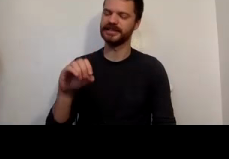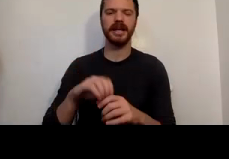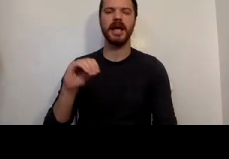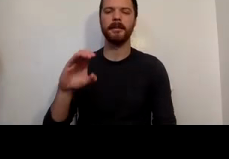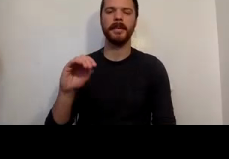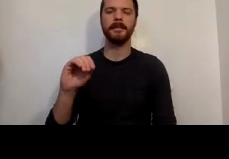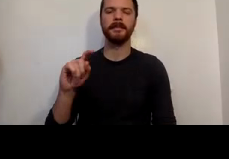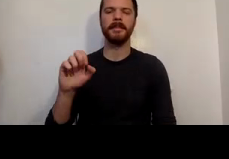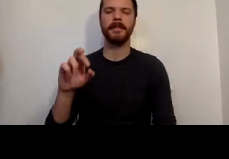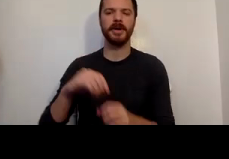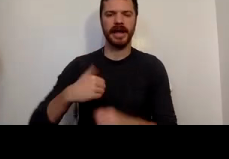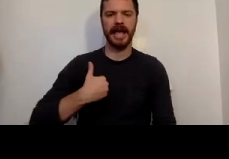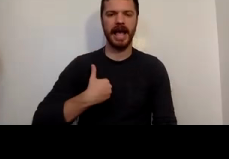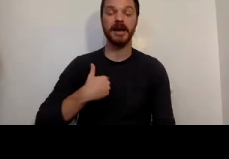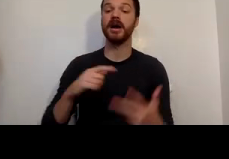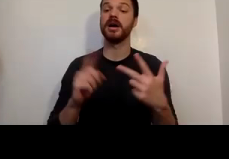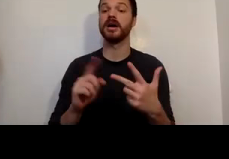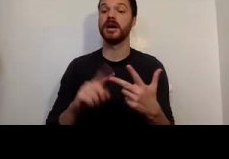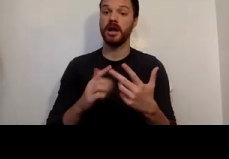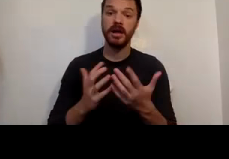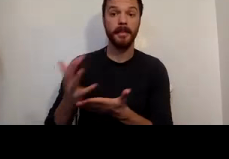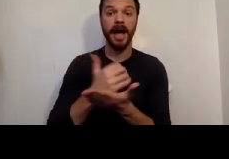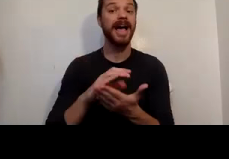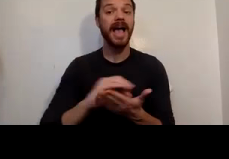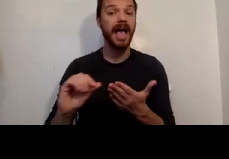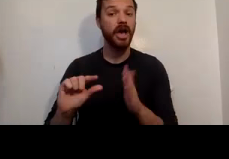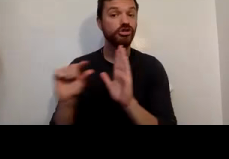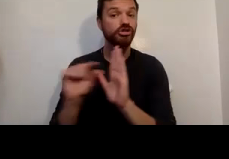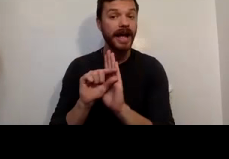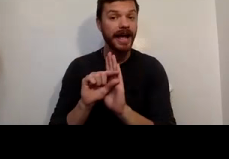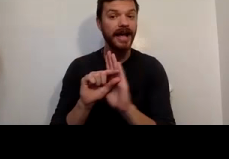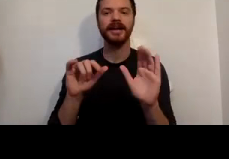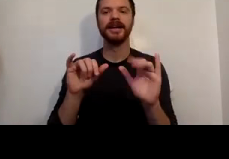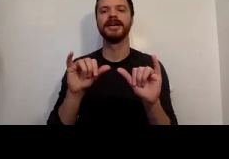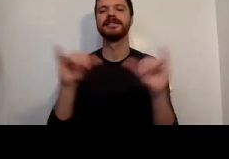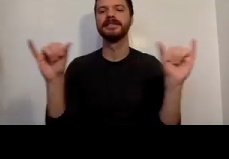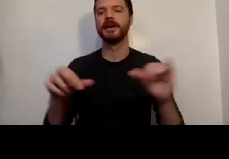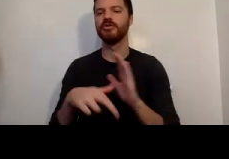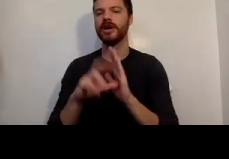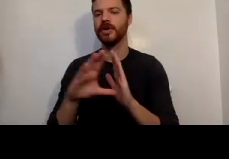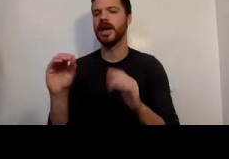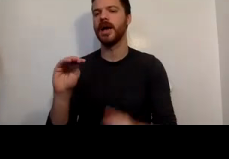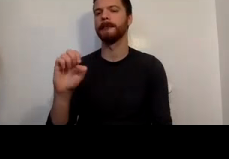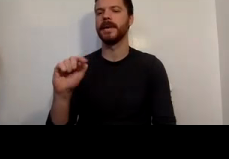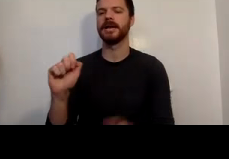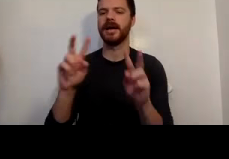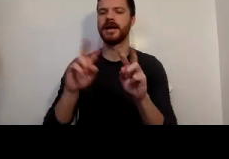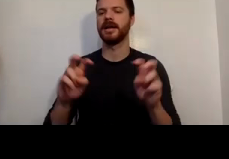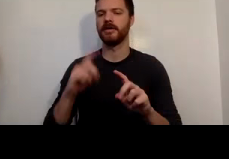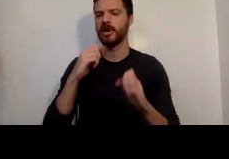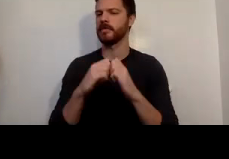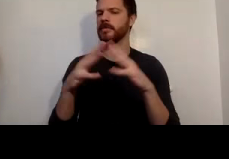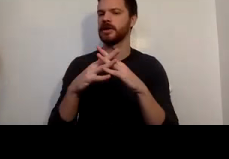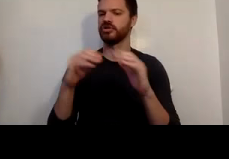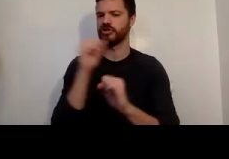Health Systems Evidence compiles and actually grades systematic reviews and meta-analyses of implementation strategies. This is the